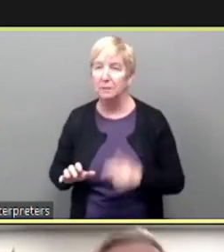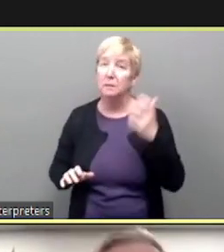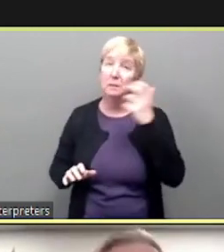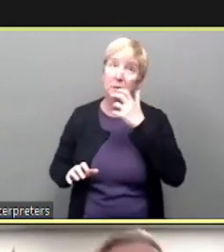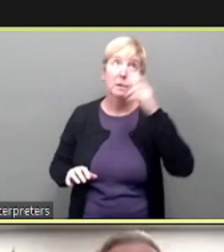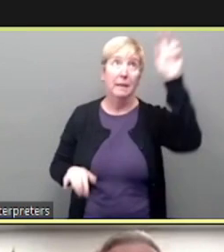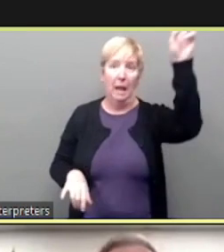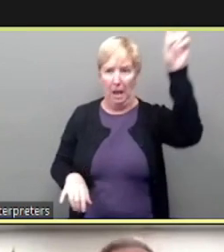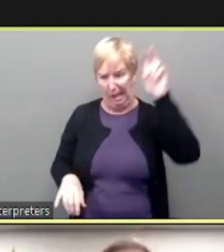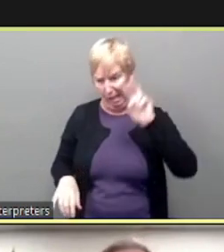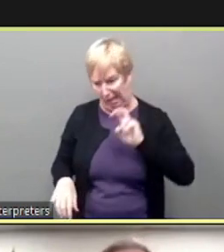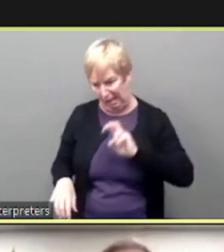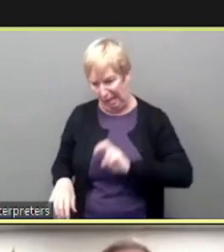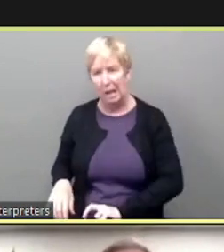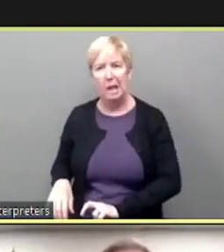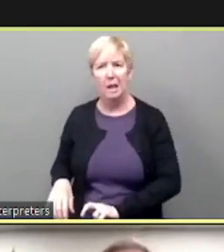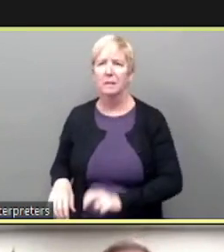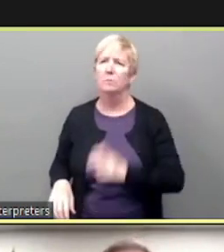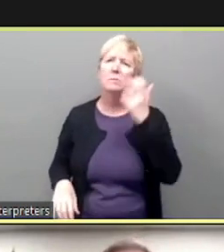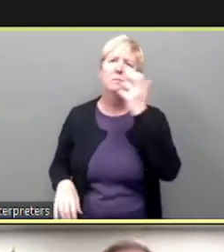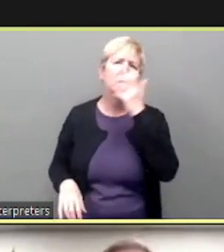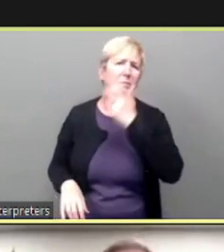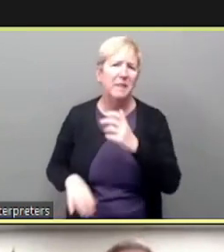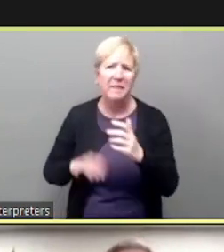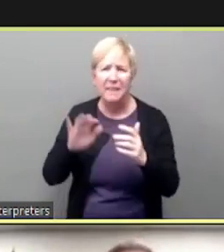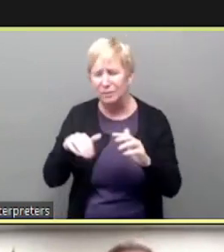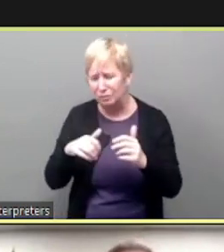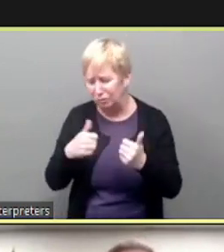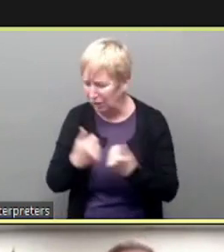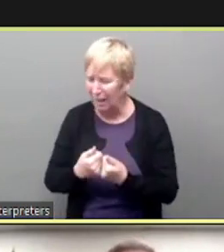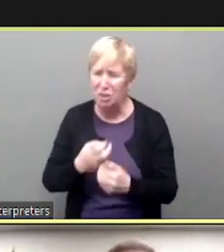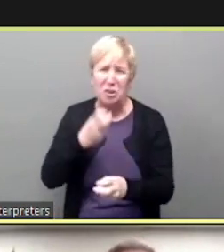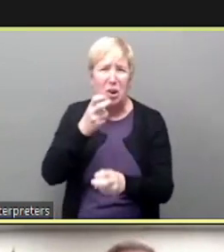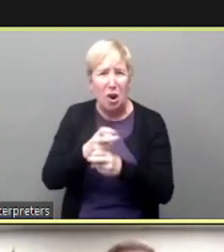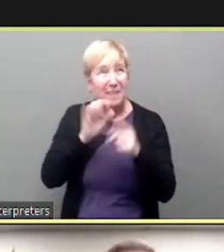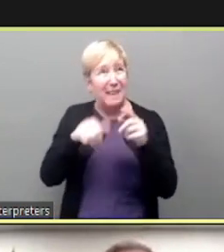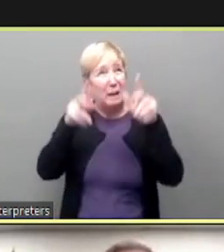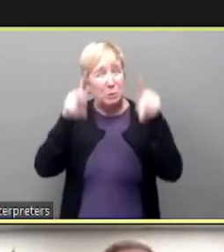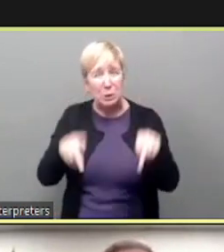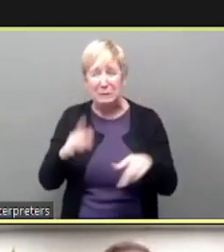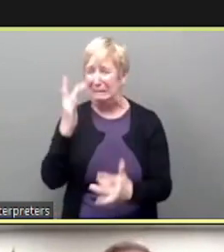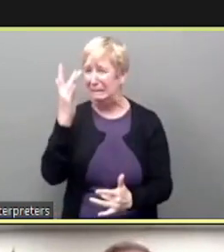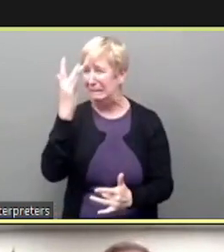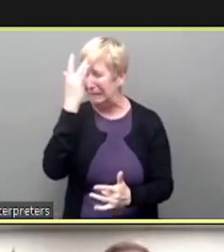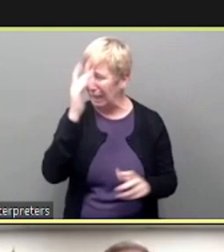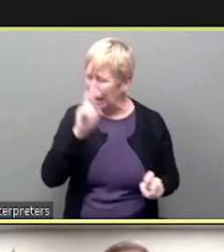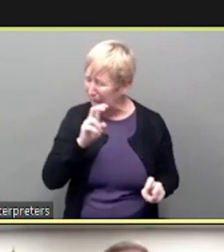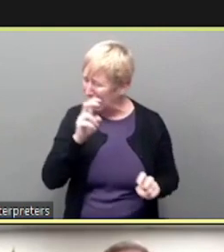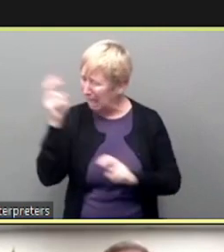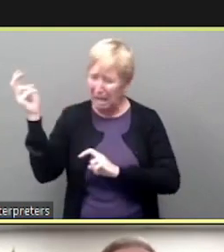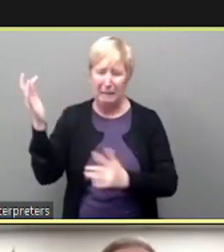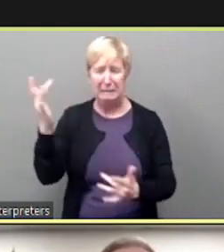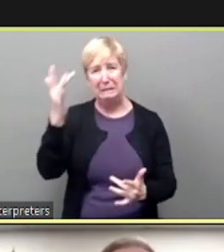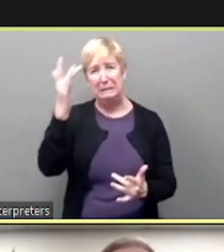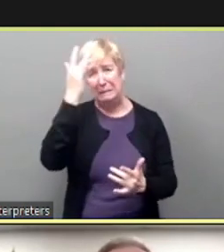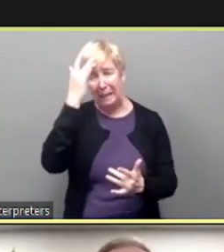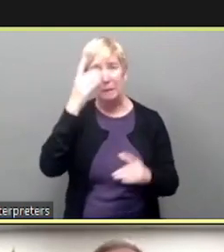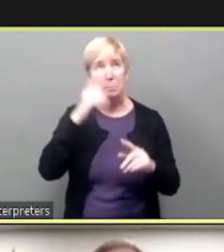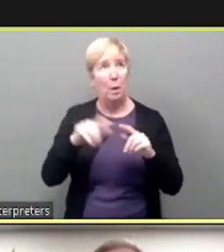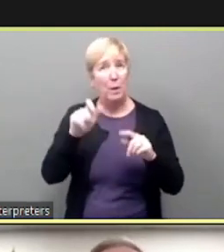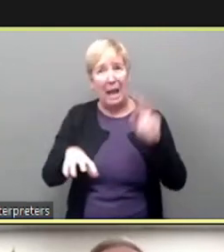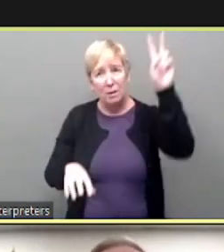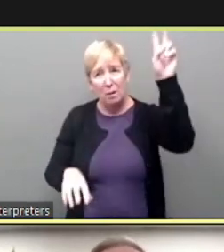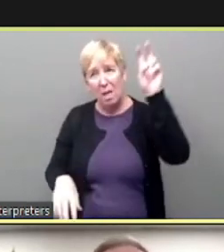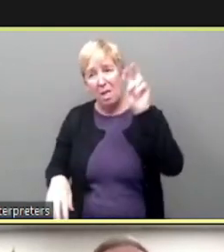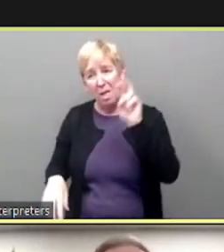really long way to move a very sick ICU patient just to make room. But we continue to function as